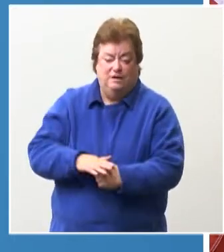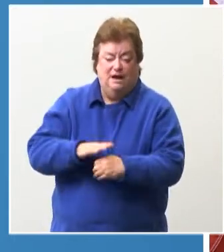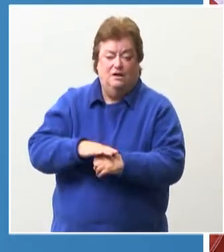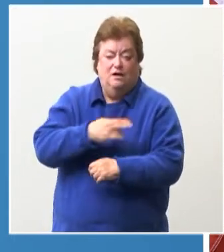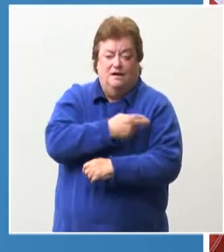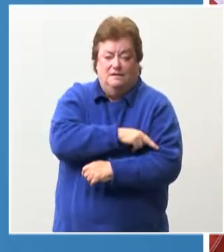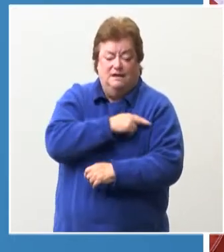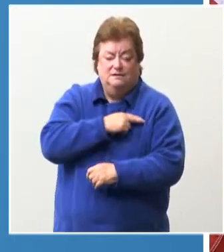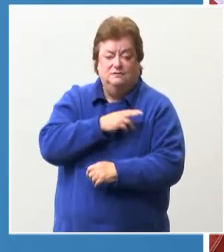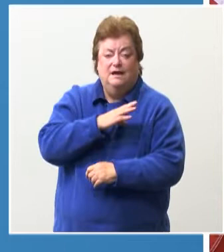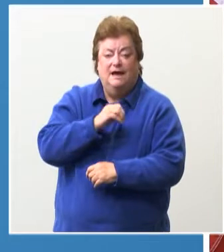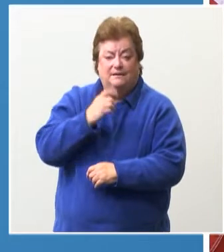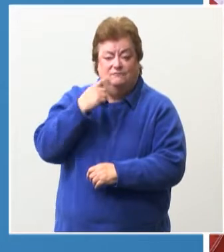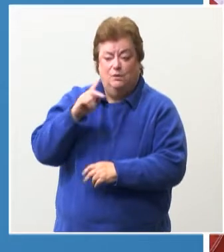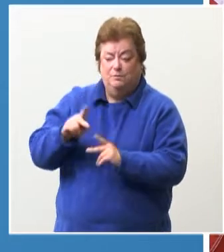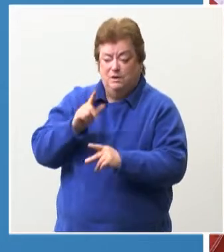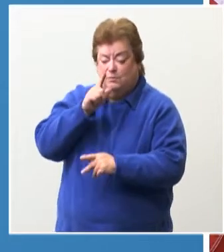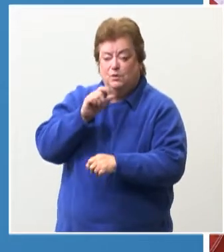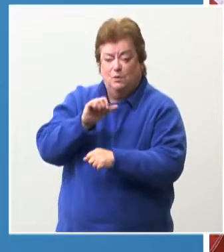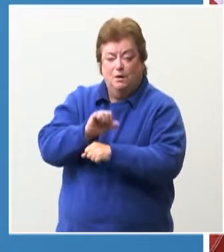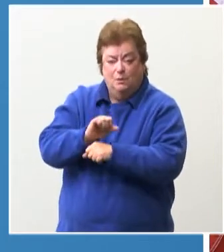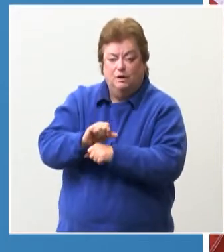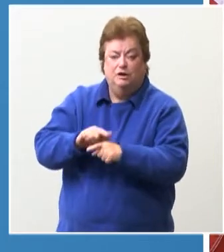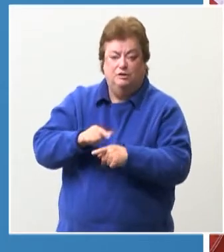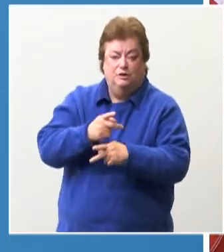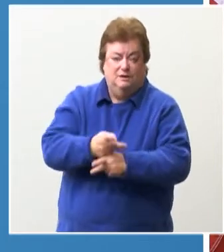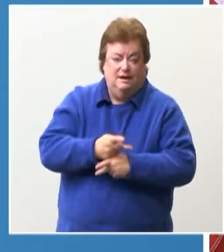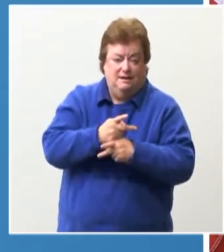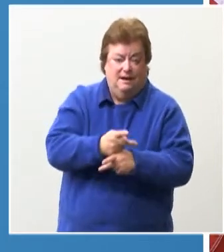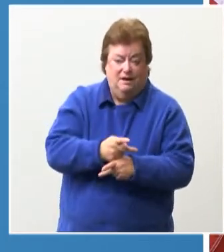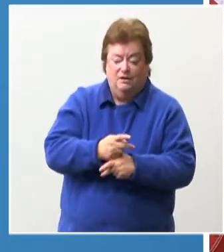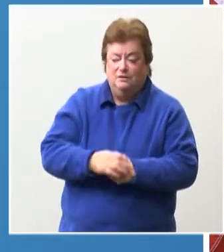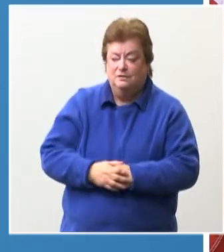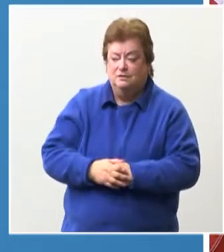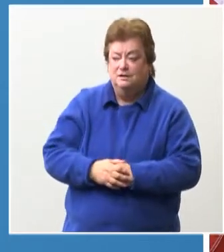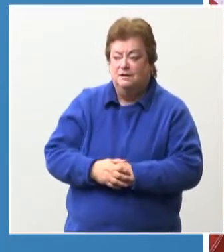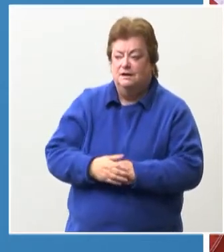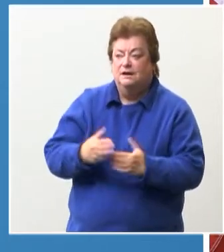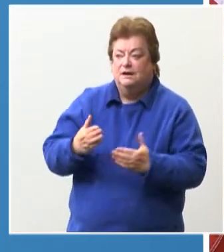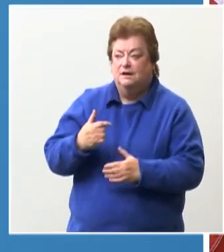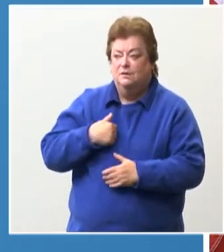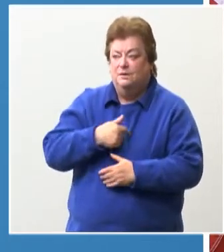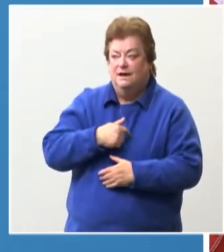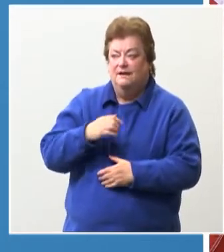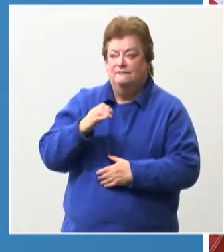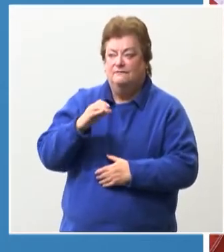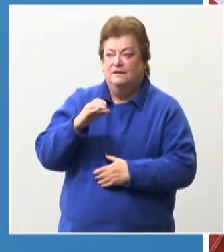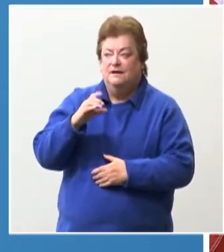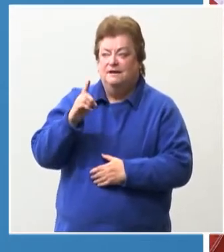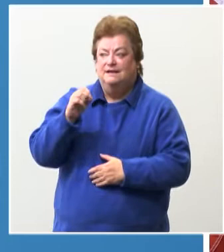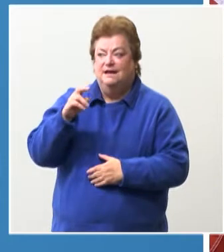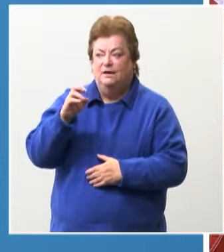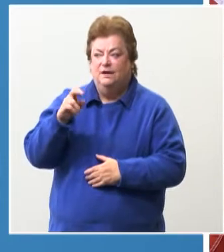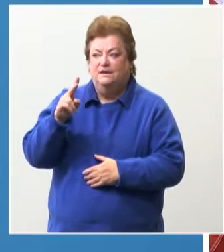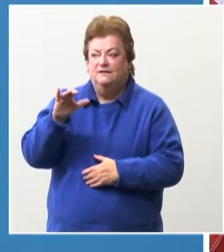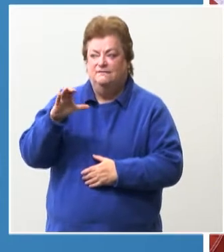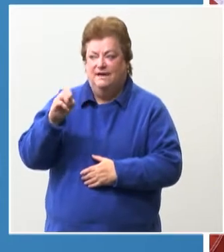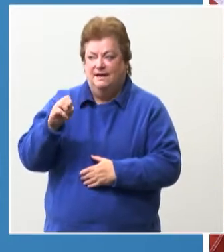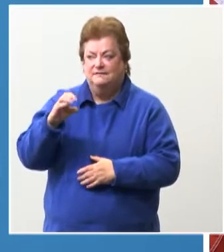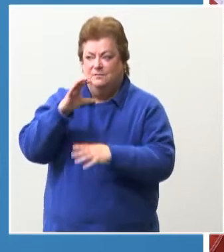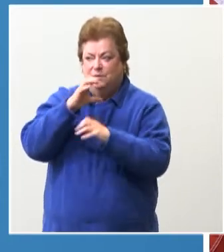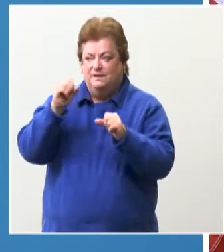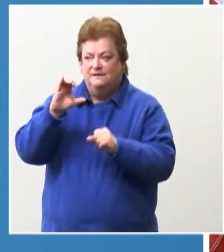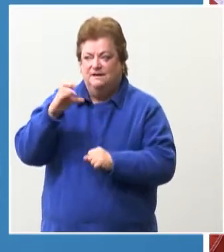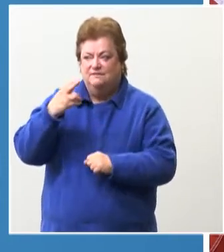people caring for our loved ones. Joining us today is Derek Vance, CHI St. Elizabeth and